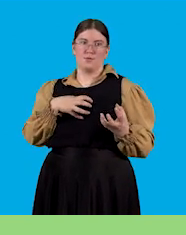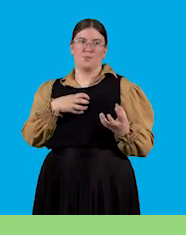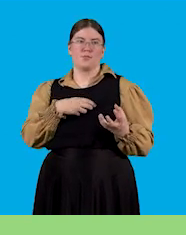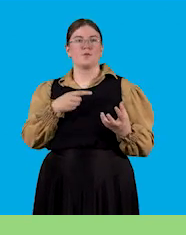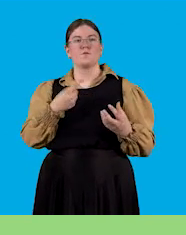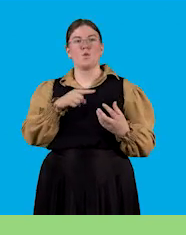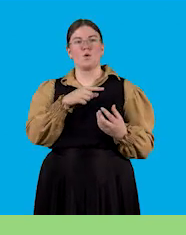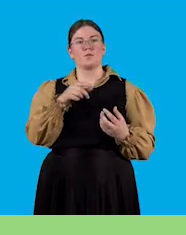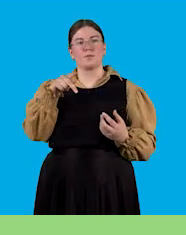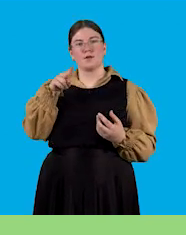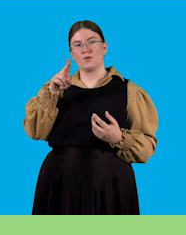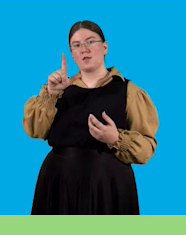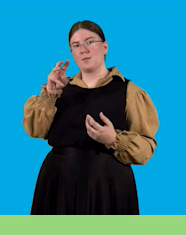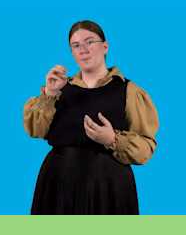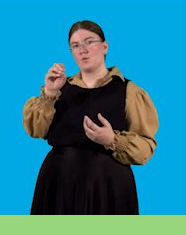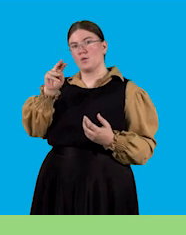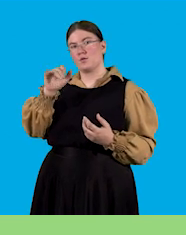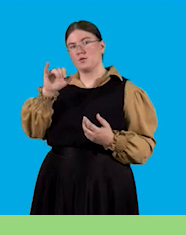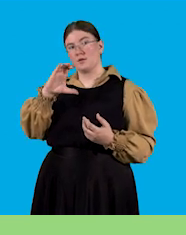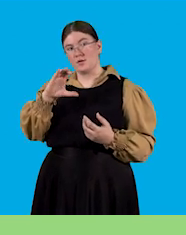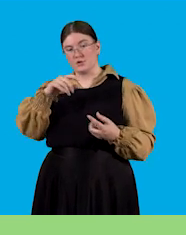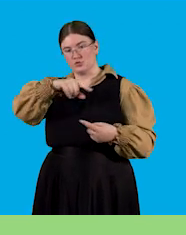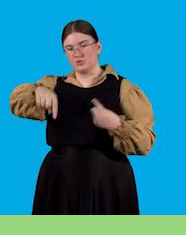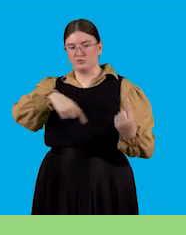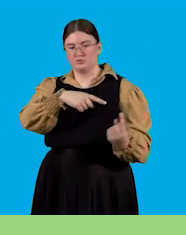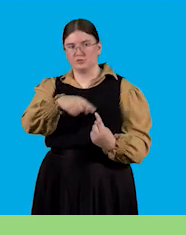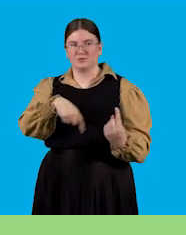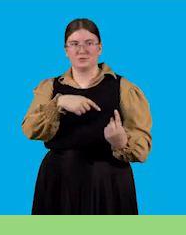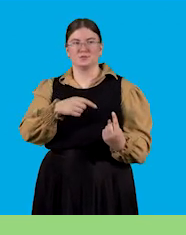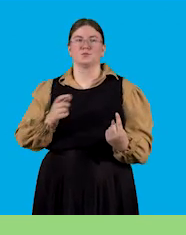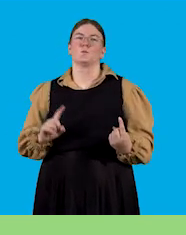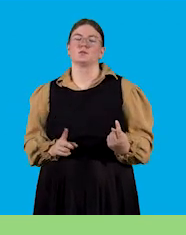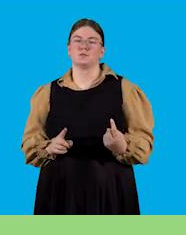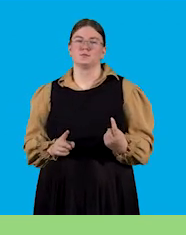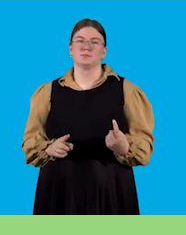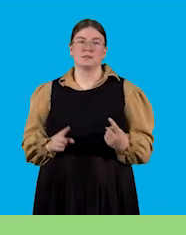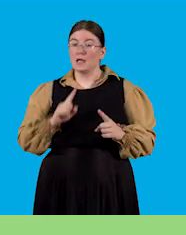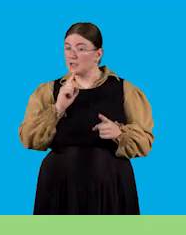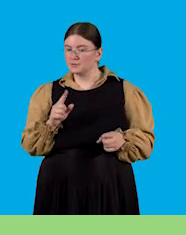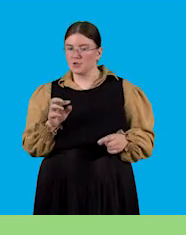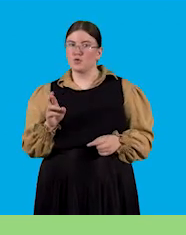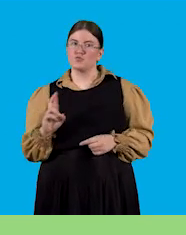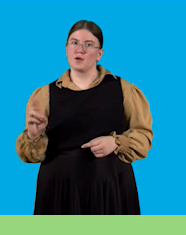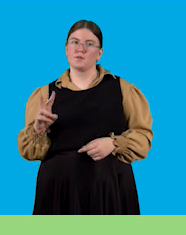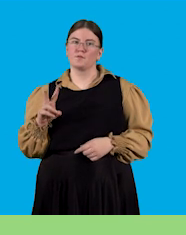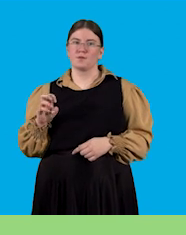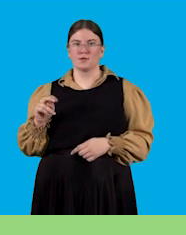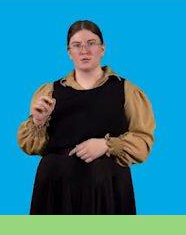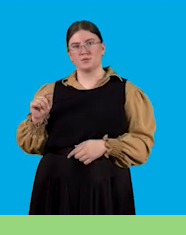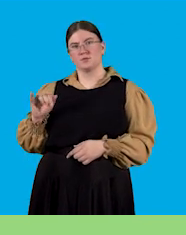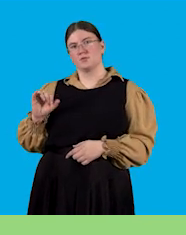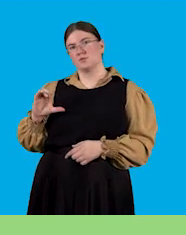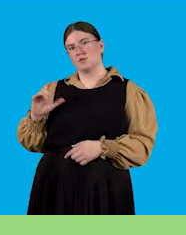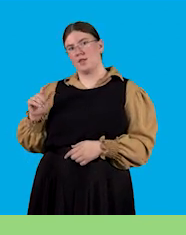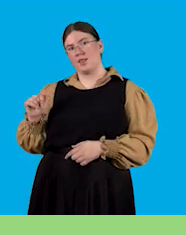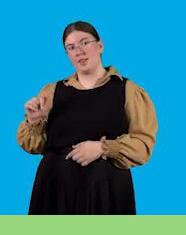pulmonic circulation, and our answer there would be the right ventricle. Basically, this